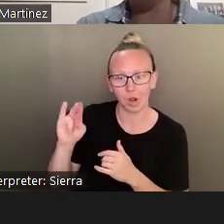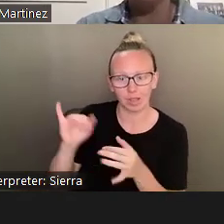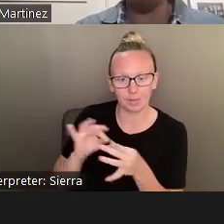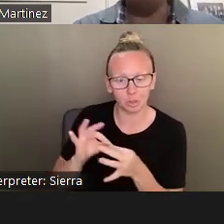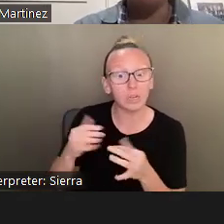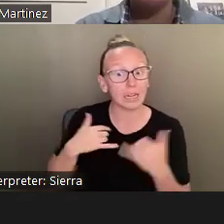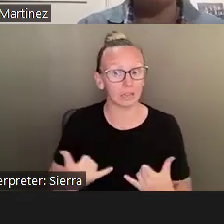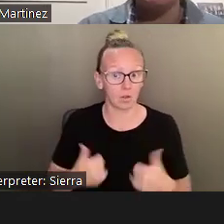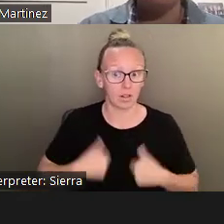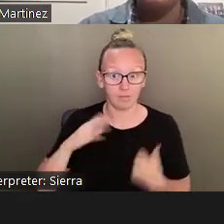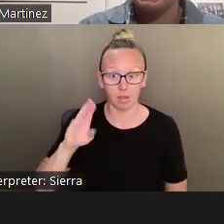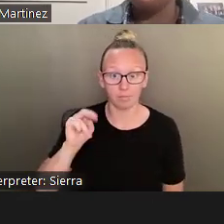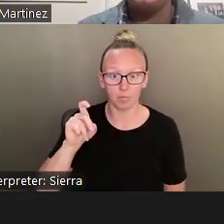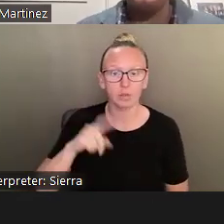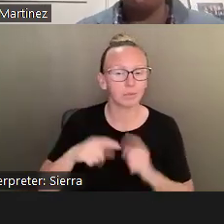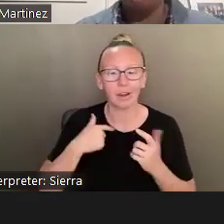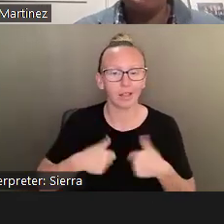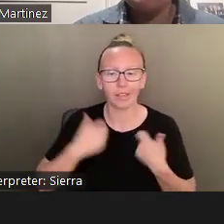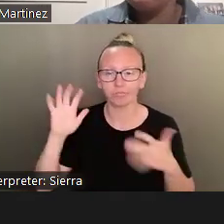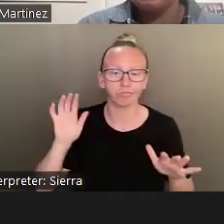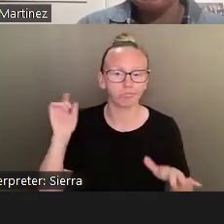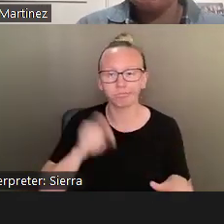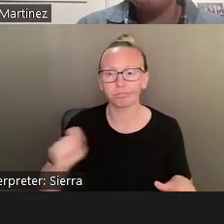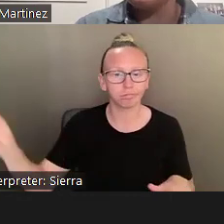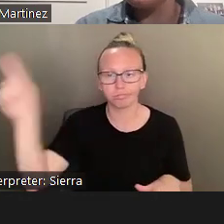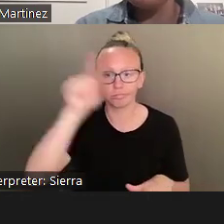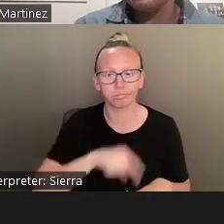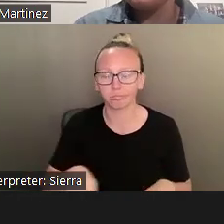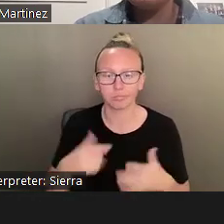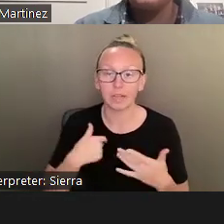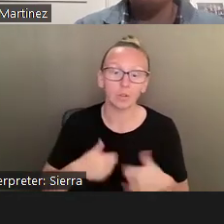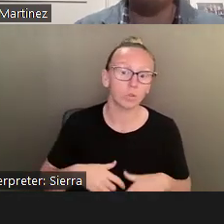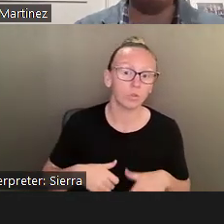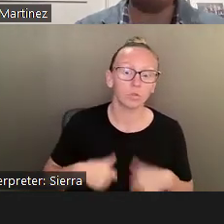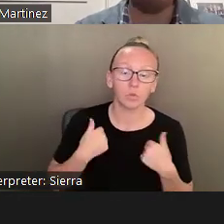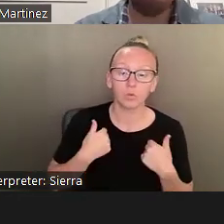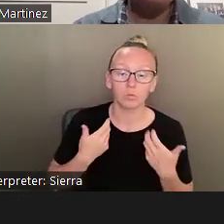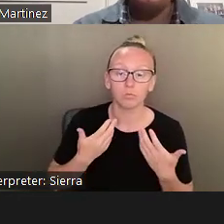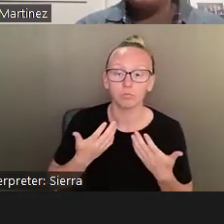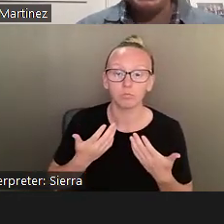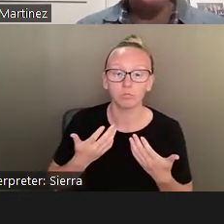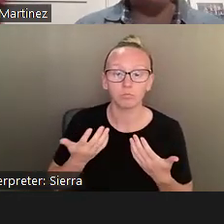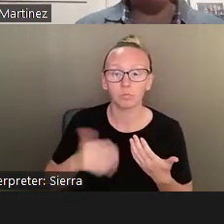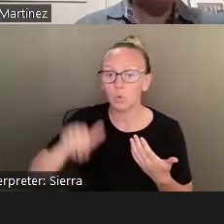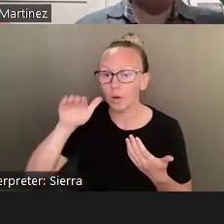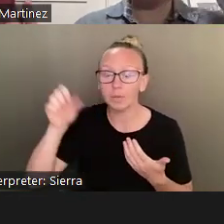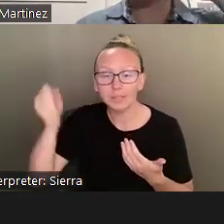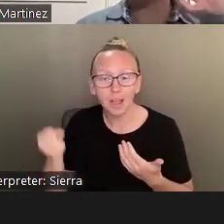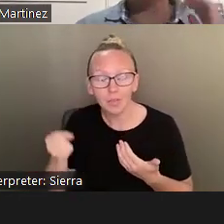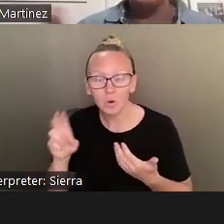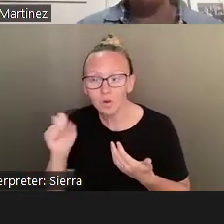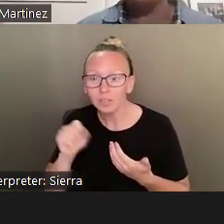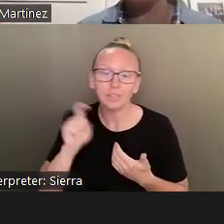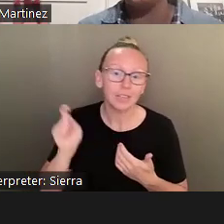lived all over. I grew up kind of in the southern United States, in Texas, Georgia,